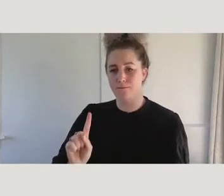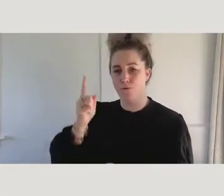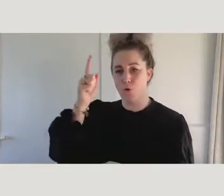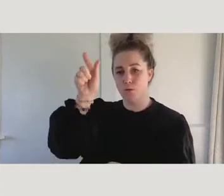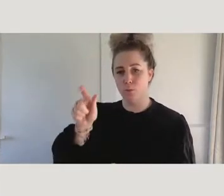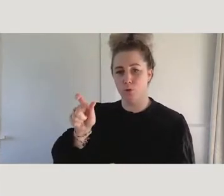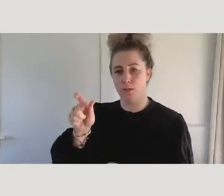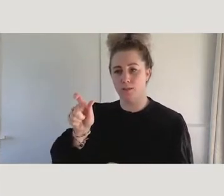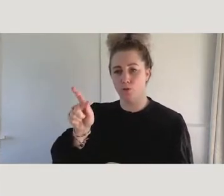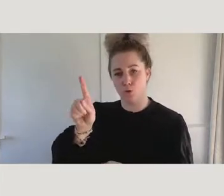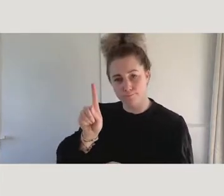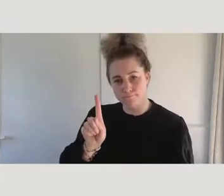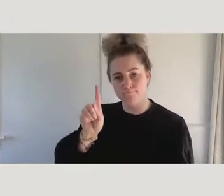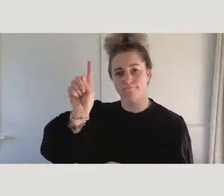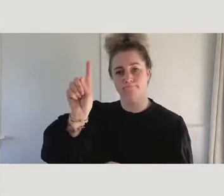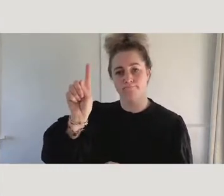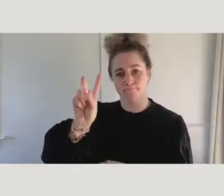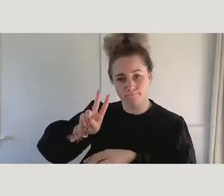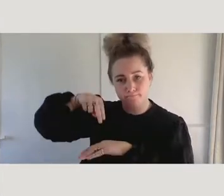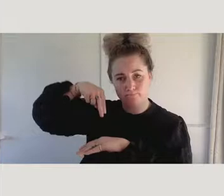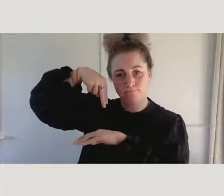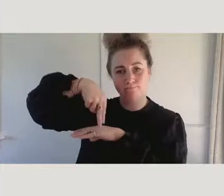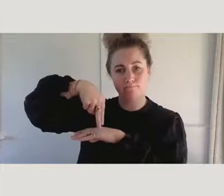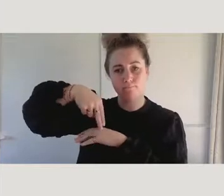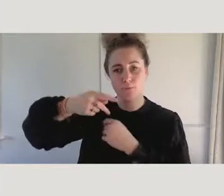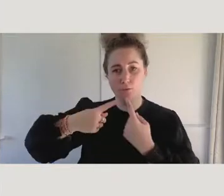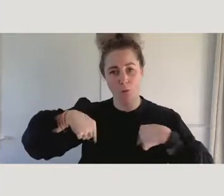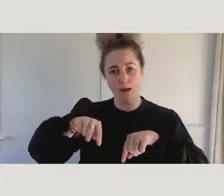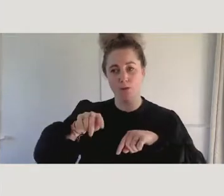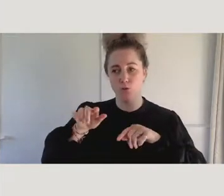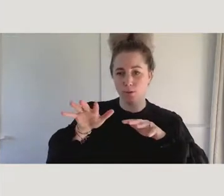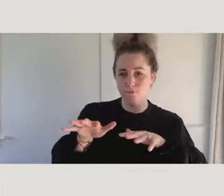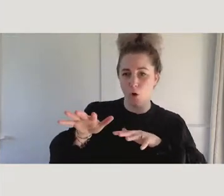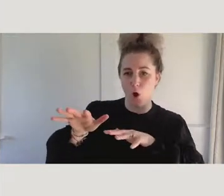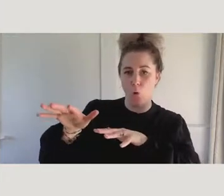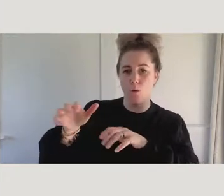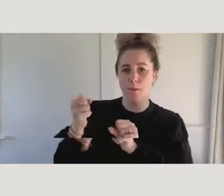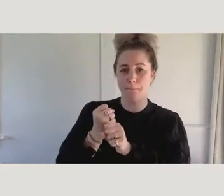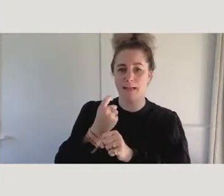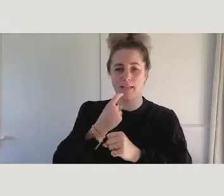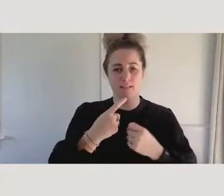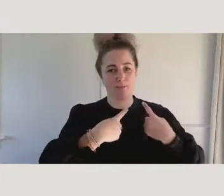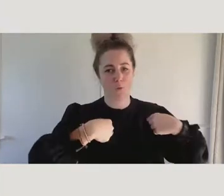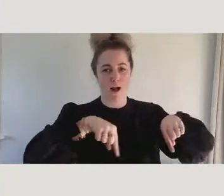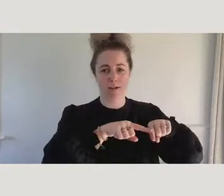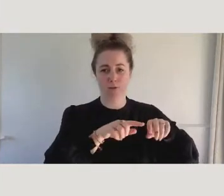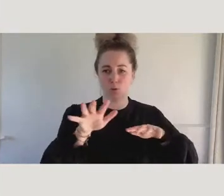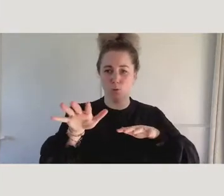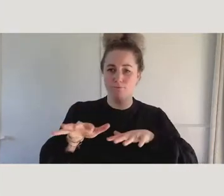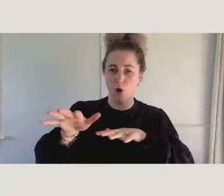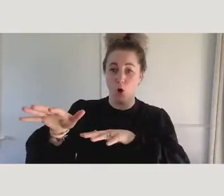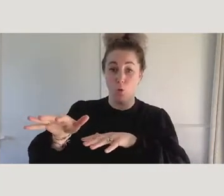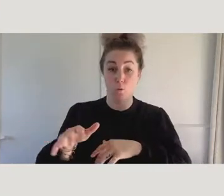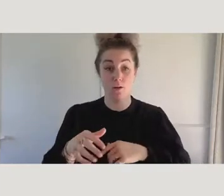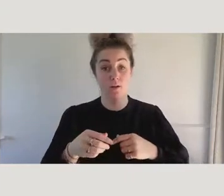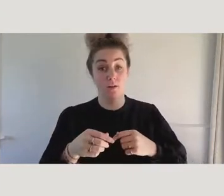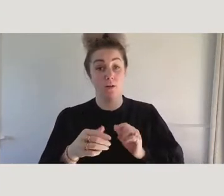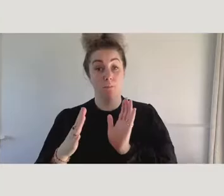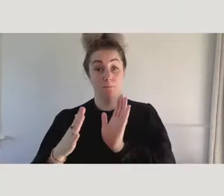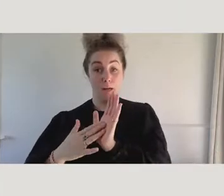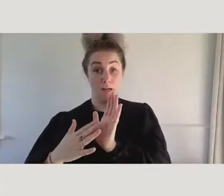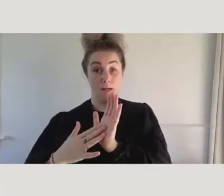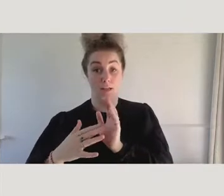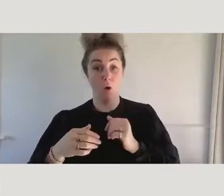who actually set the stage for those of us who followed and made life a lot easier for us so we're look we're looking at the mid